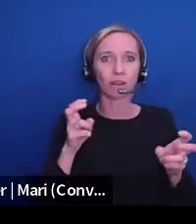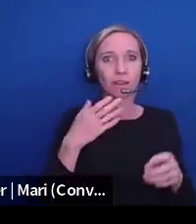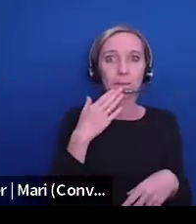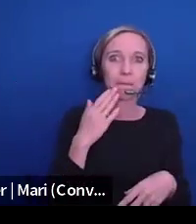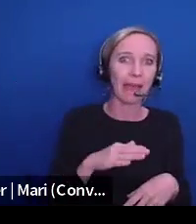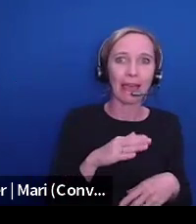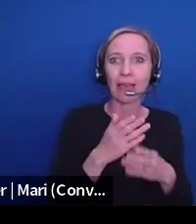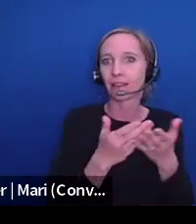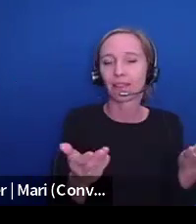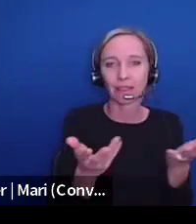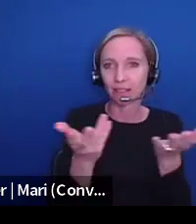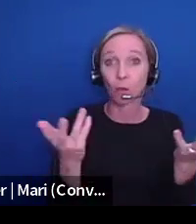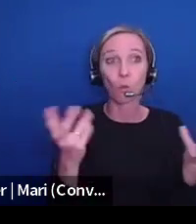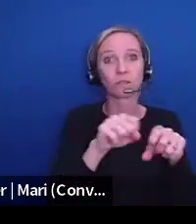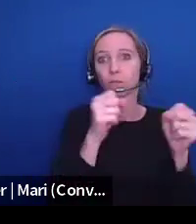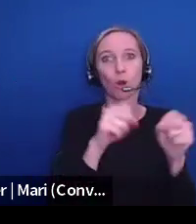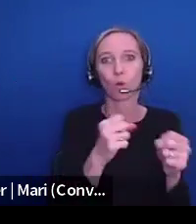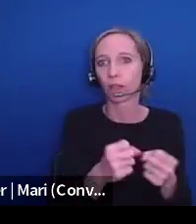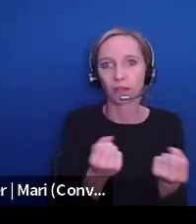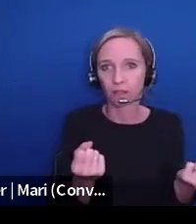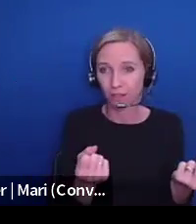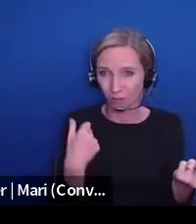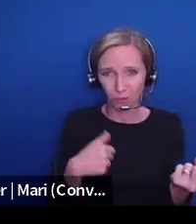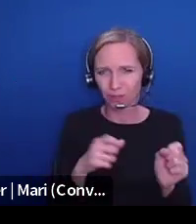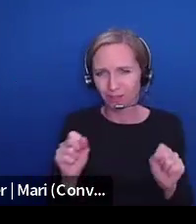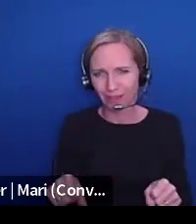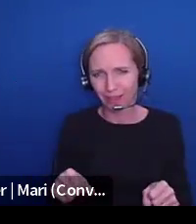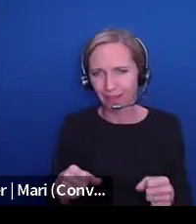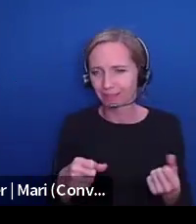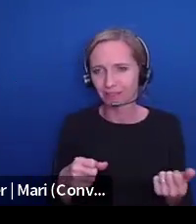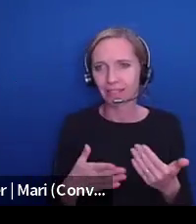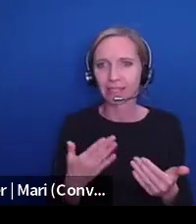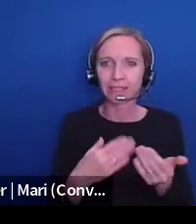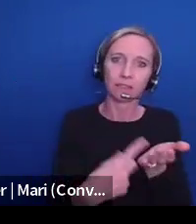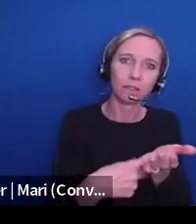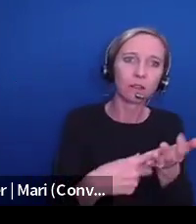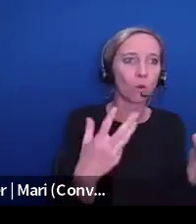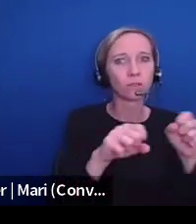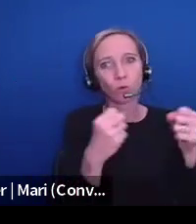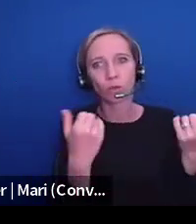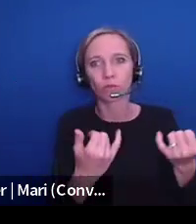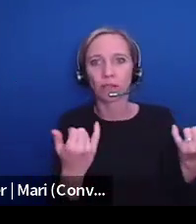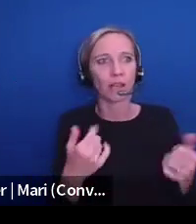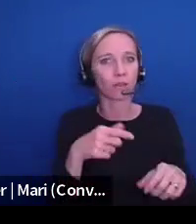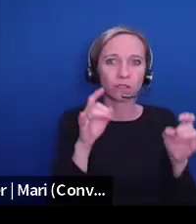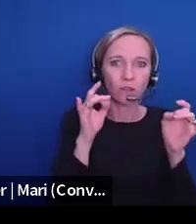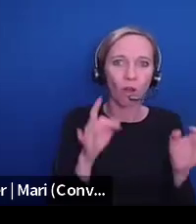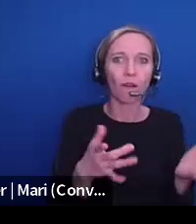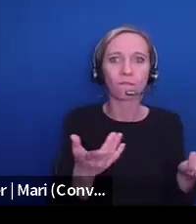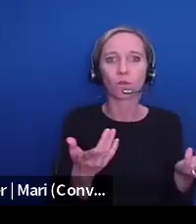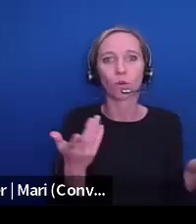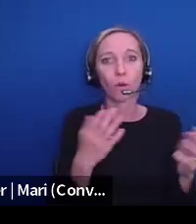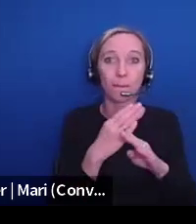and like what's broken, you know, which we could be doing, we could be talking about what's broken and this is terrible and what